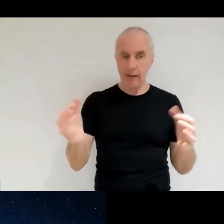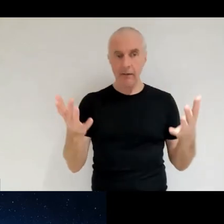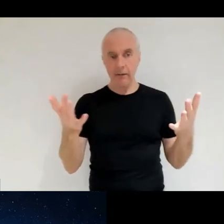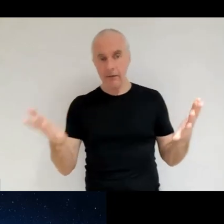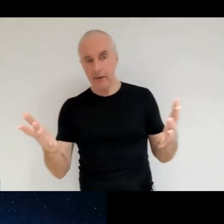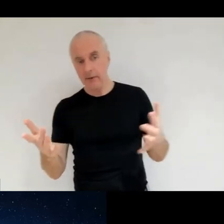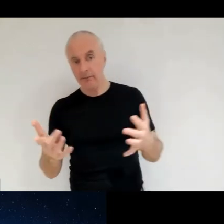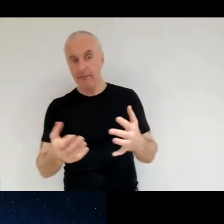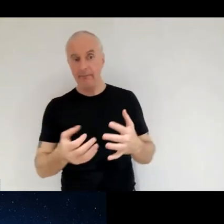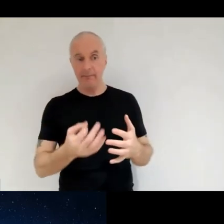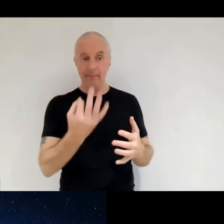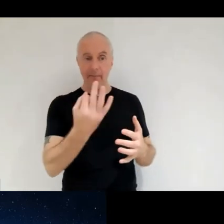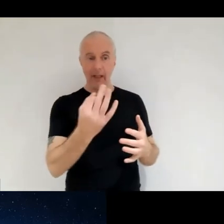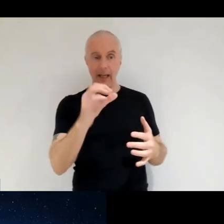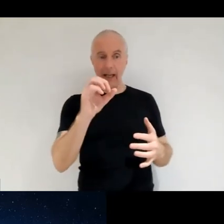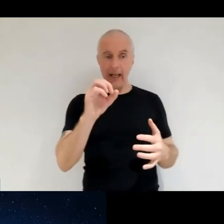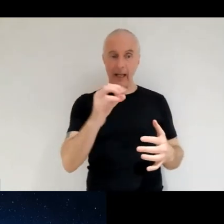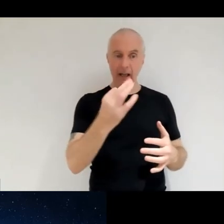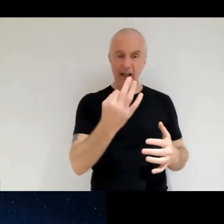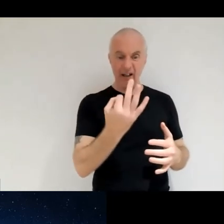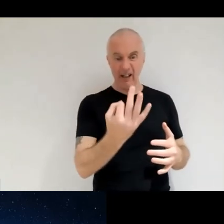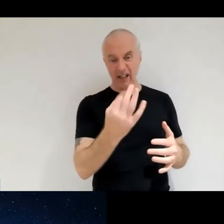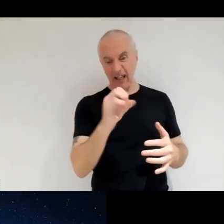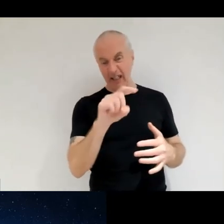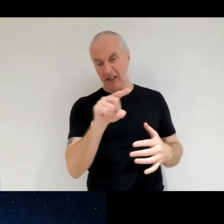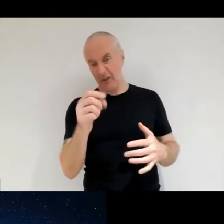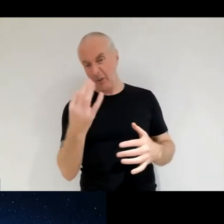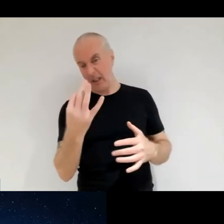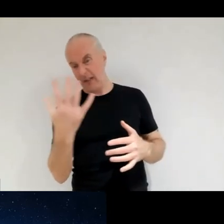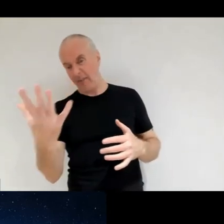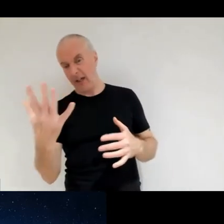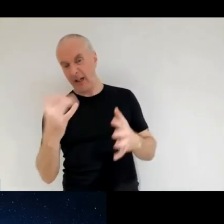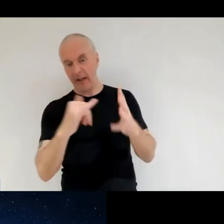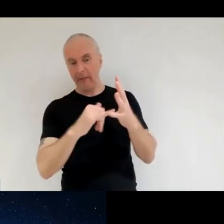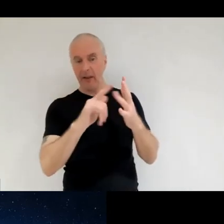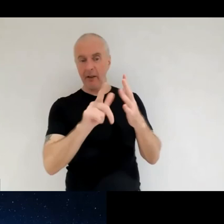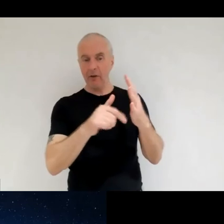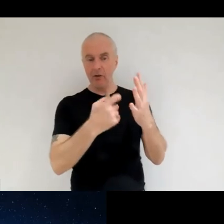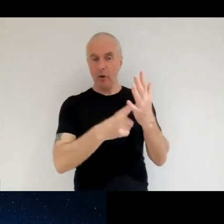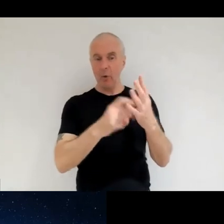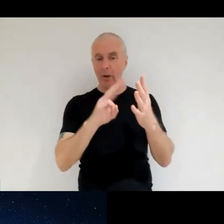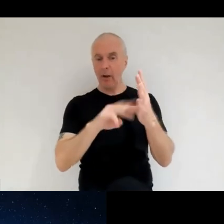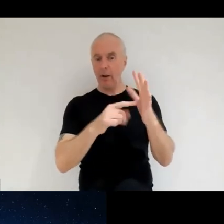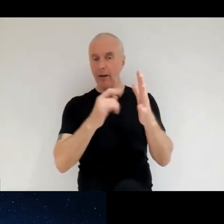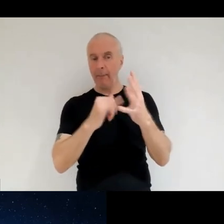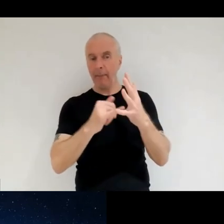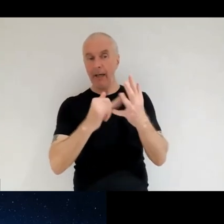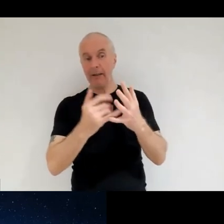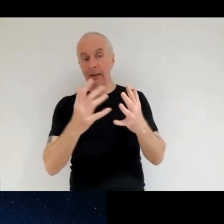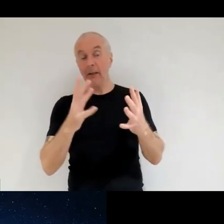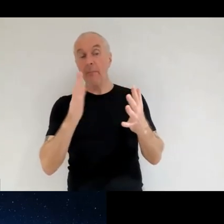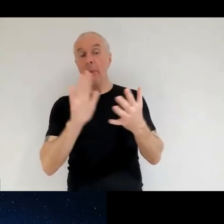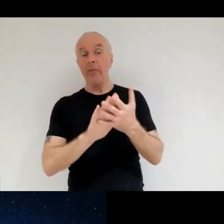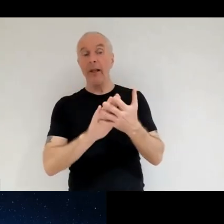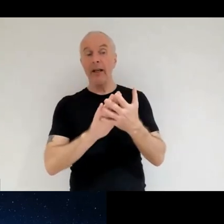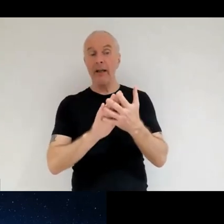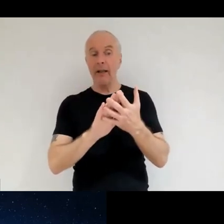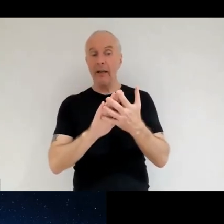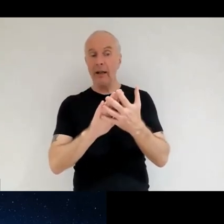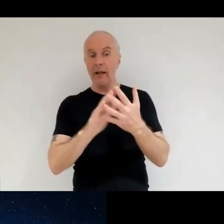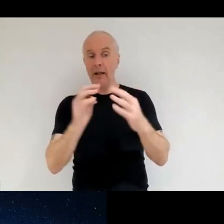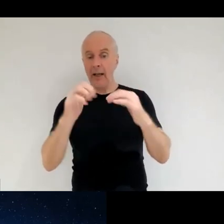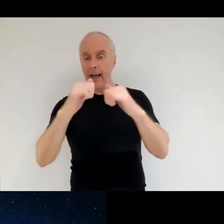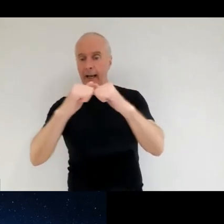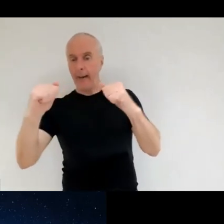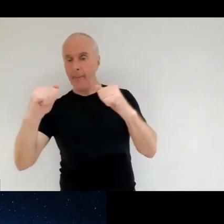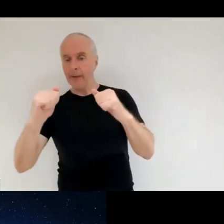up to 80, 85 solar masses you might be able to create that. But then there is a gap. It's what's called the upper mass